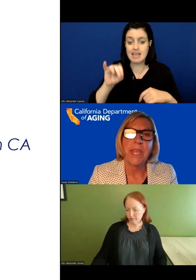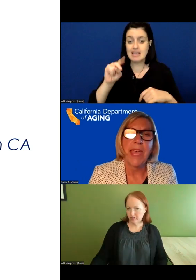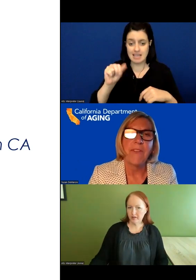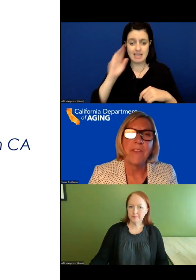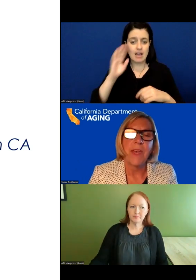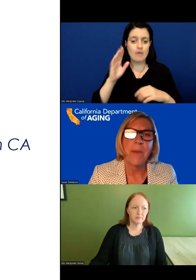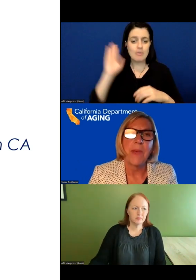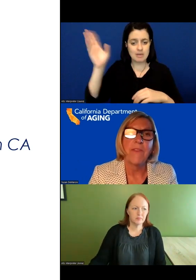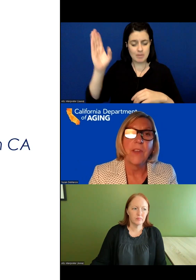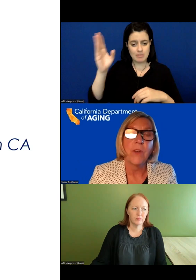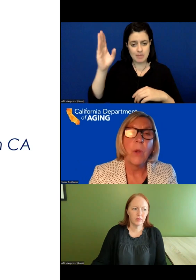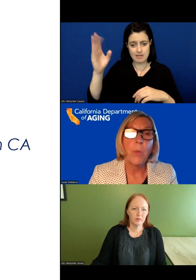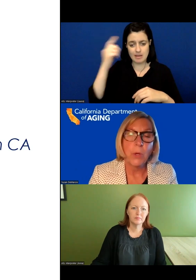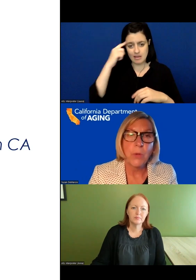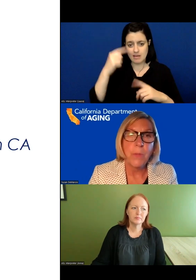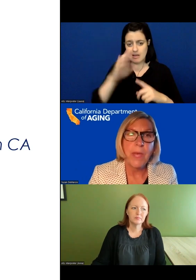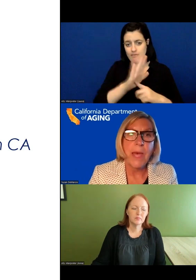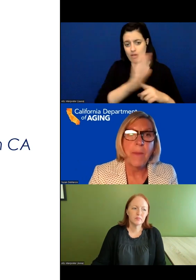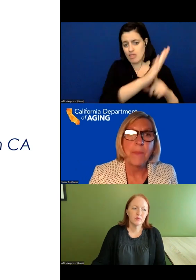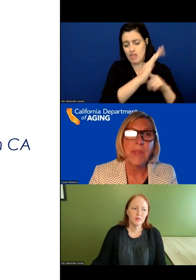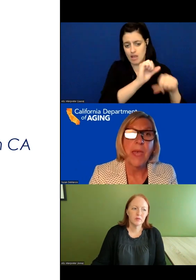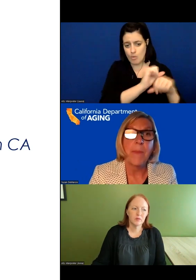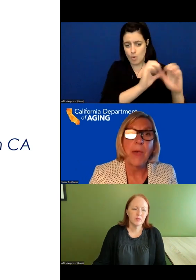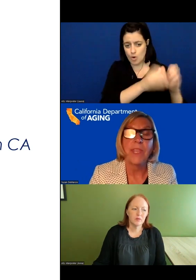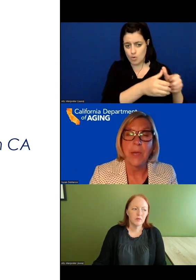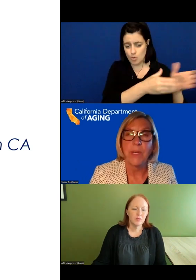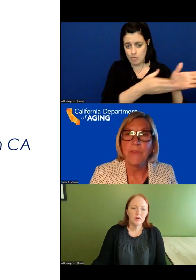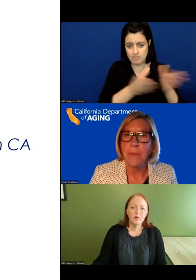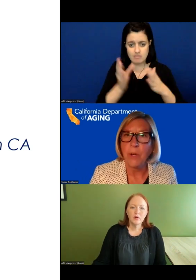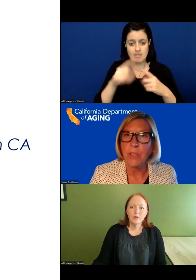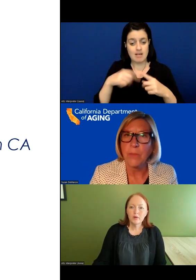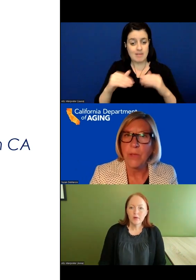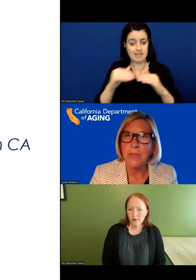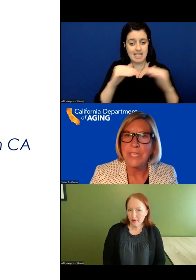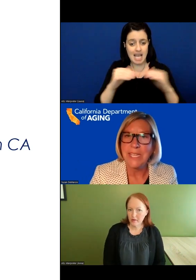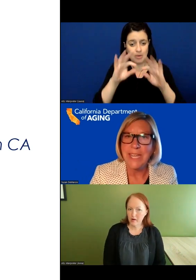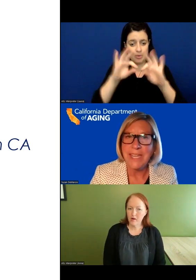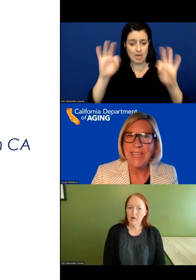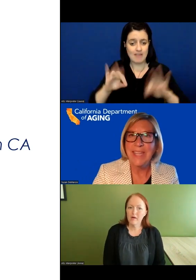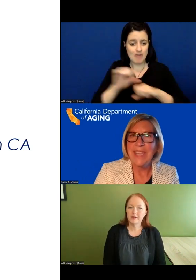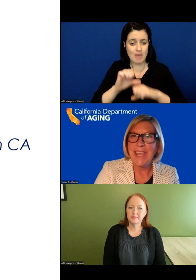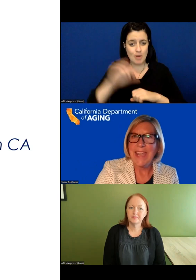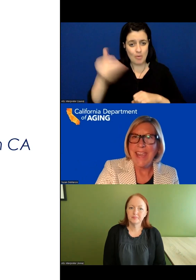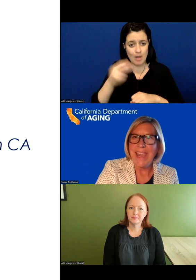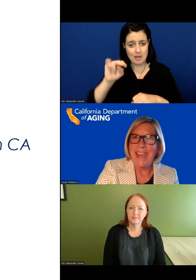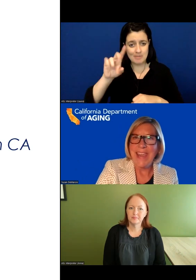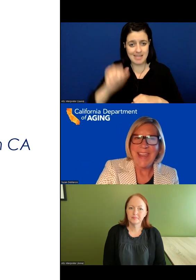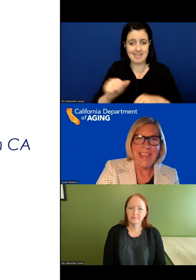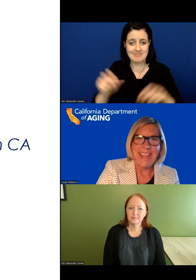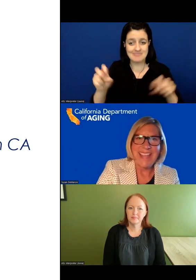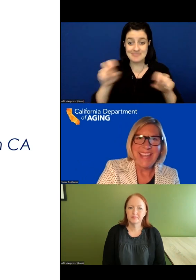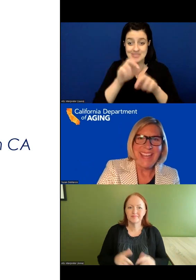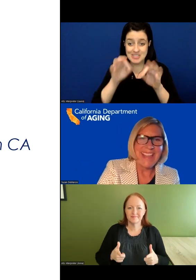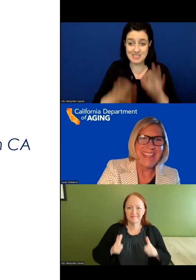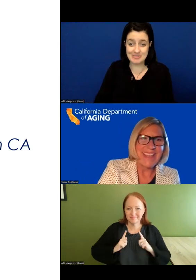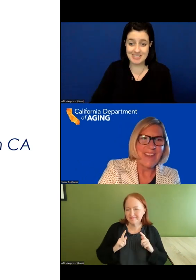presenting on behalf of their work group about the equity framework. Welcome, Nina. Hey, Susan,